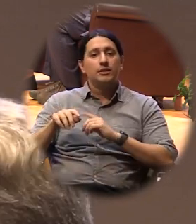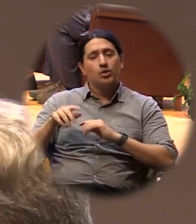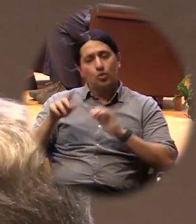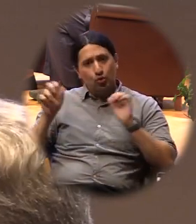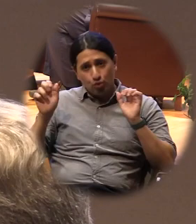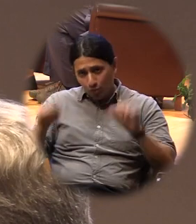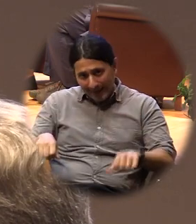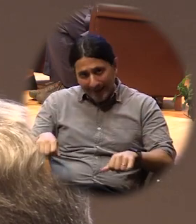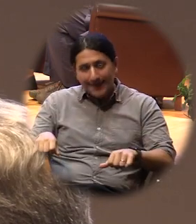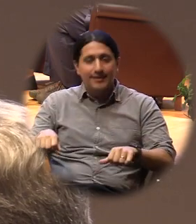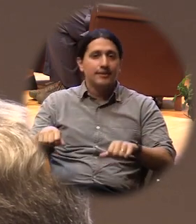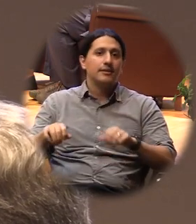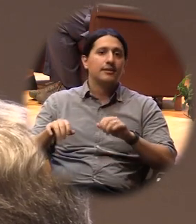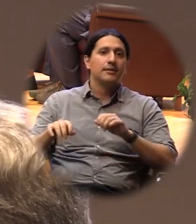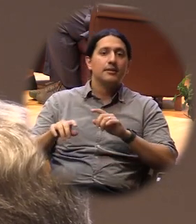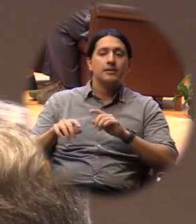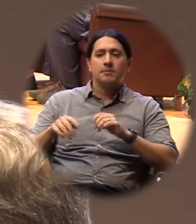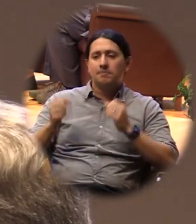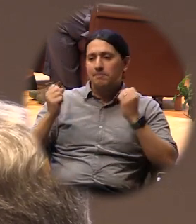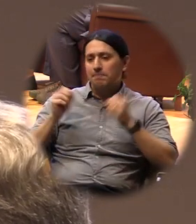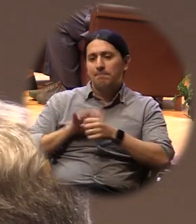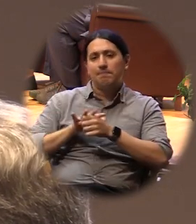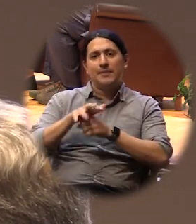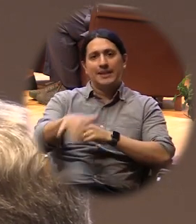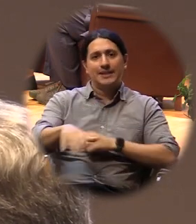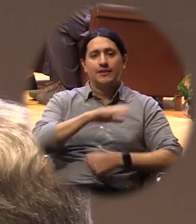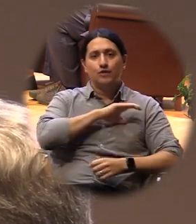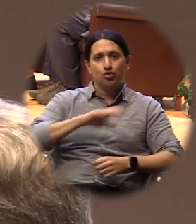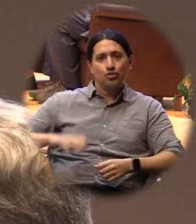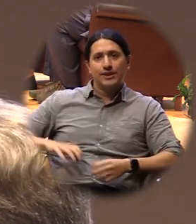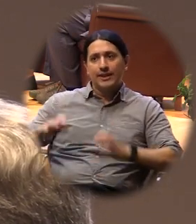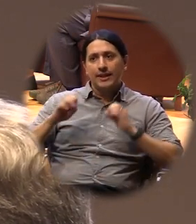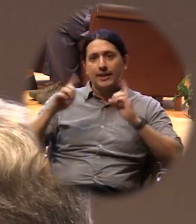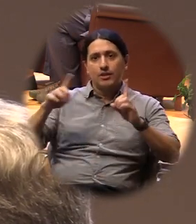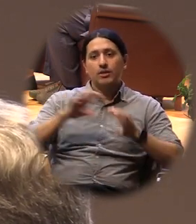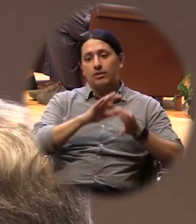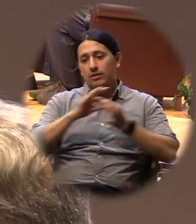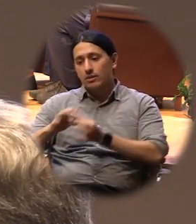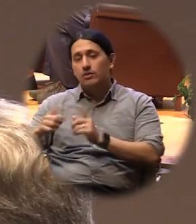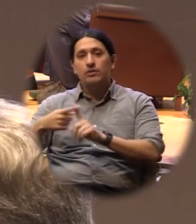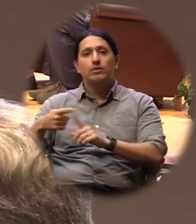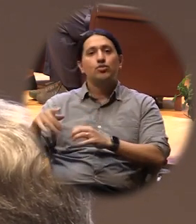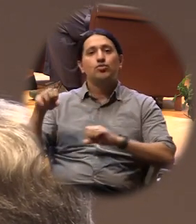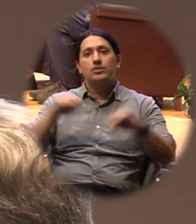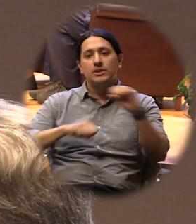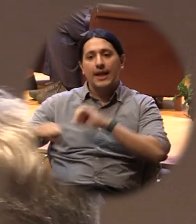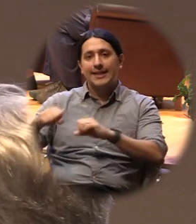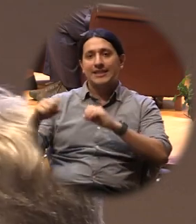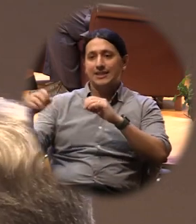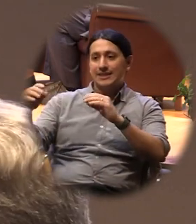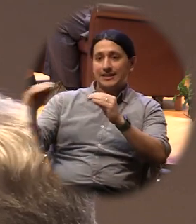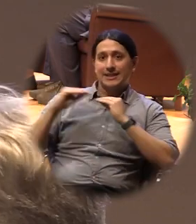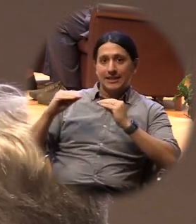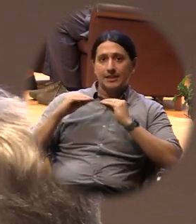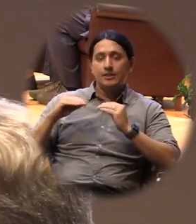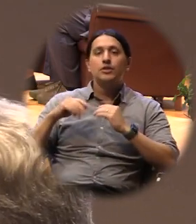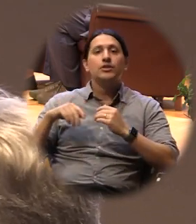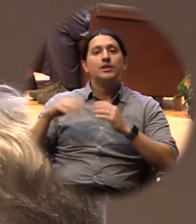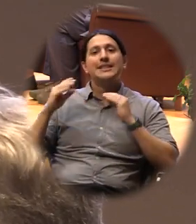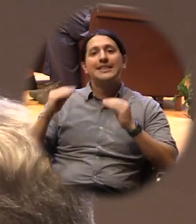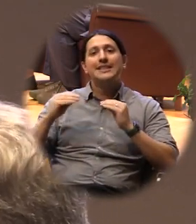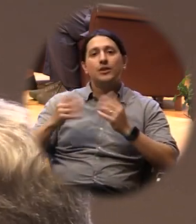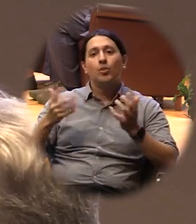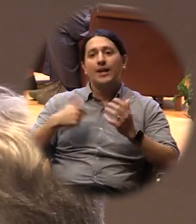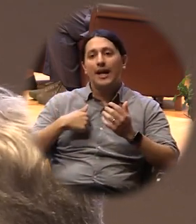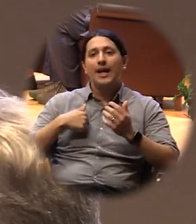There's plenty of Christian education around science that teaches what I was taught growing up. God created